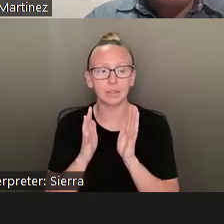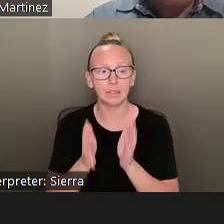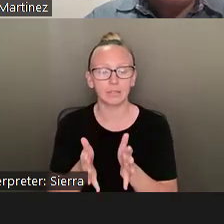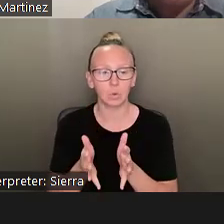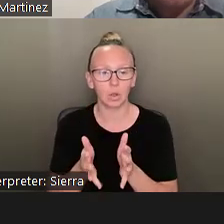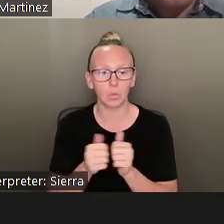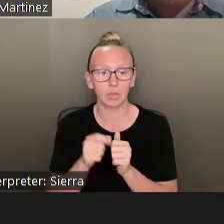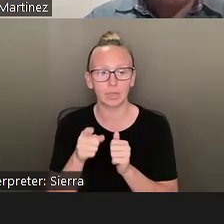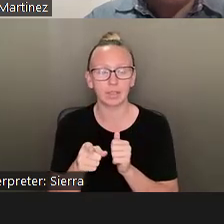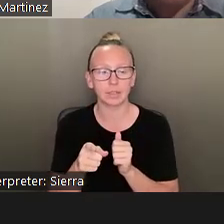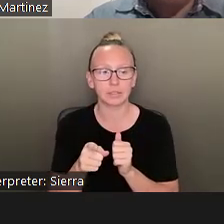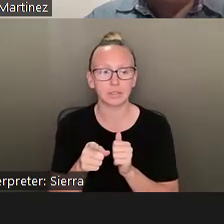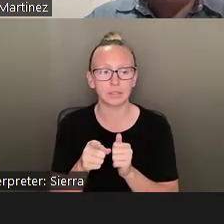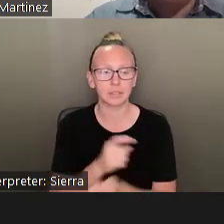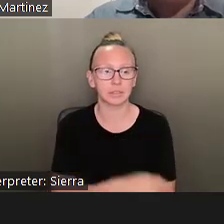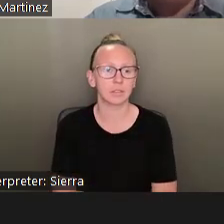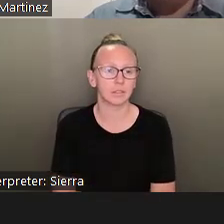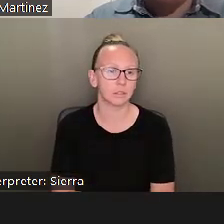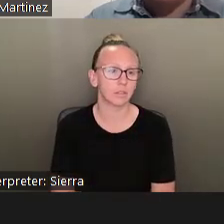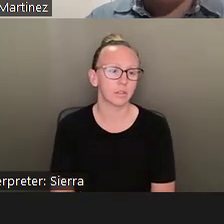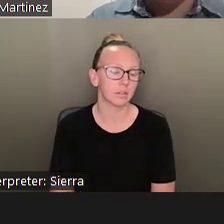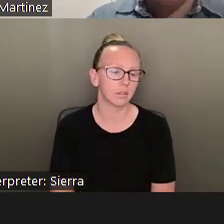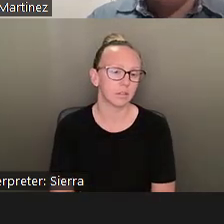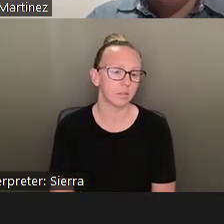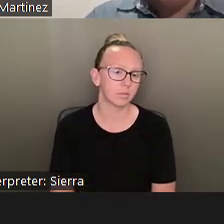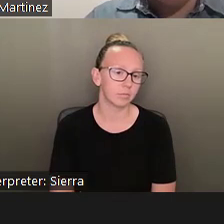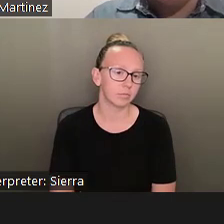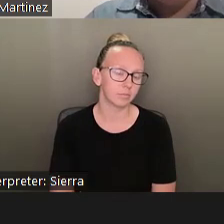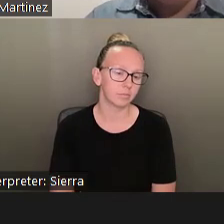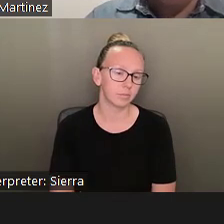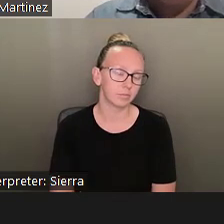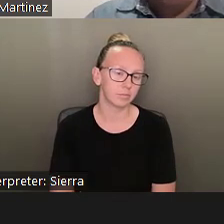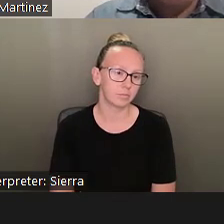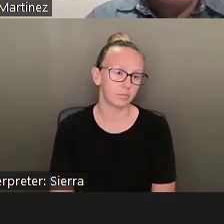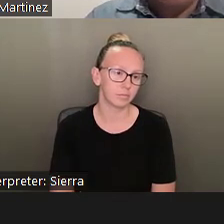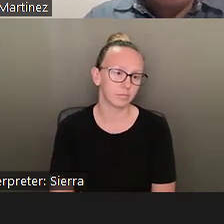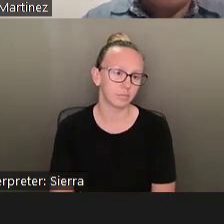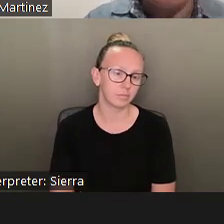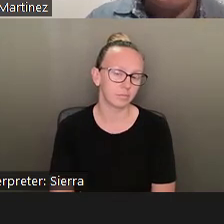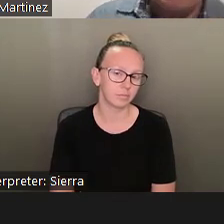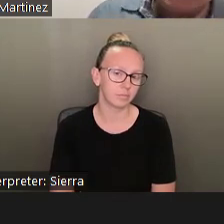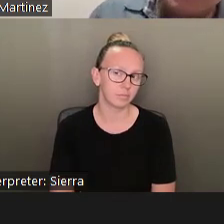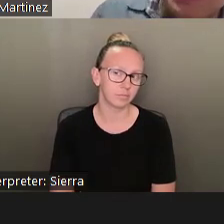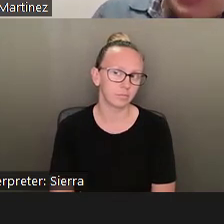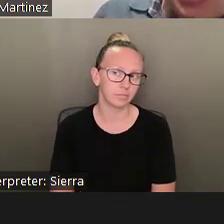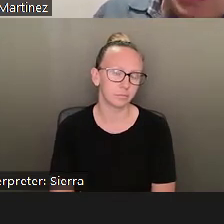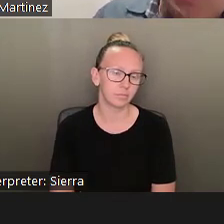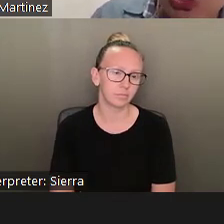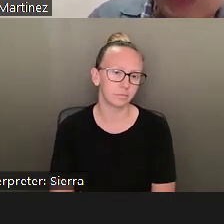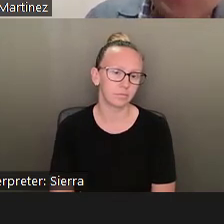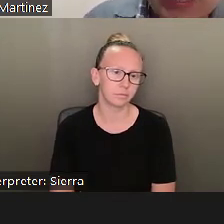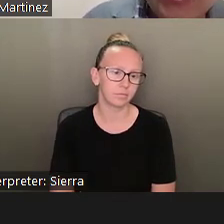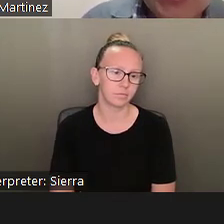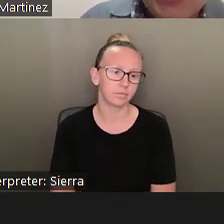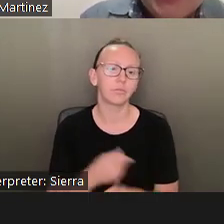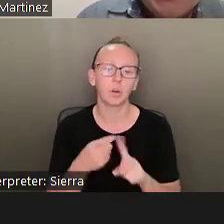with this little fragment, again, from a decolonial feminist epistemology